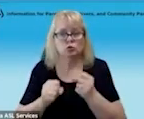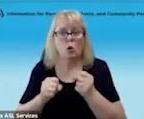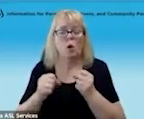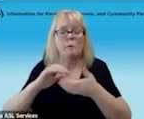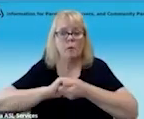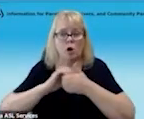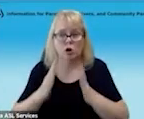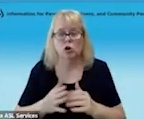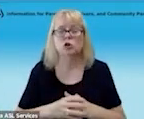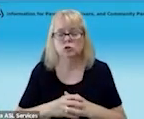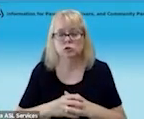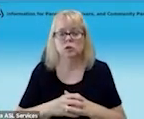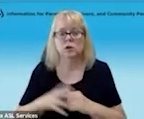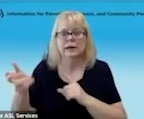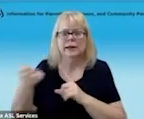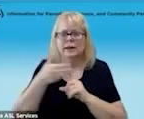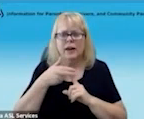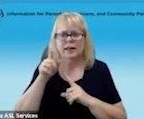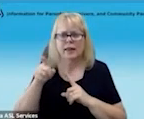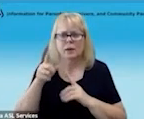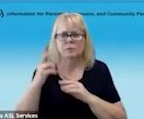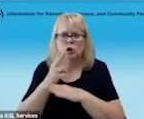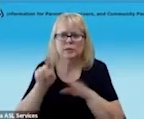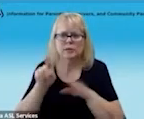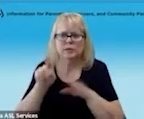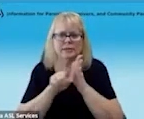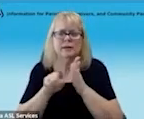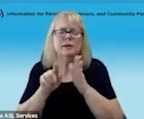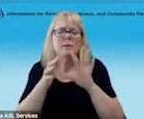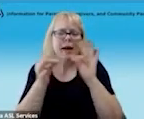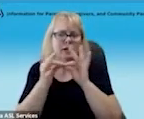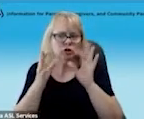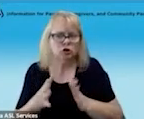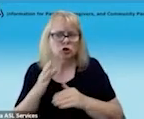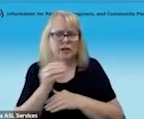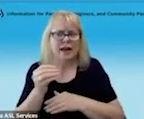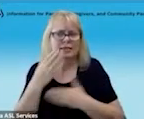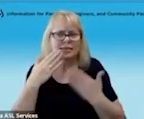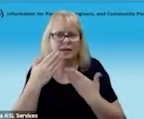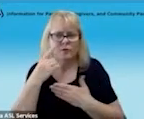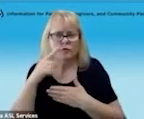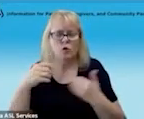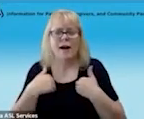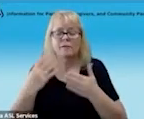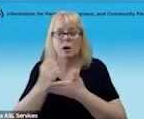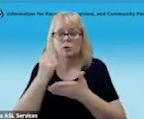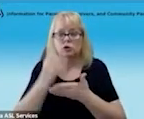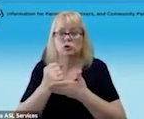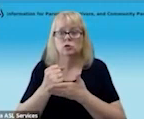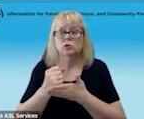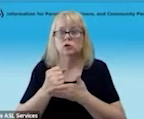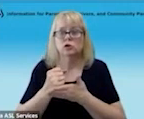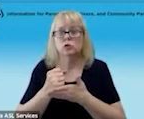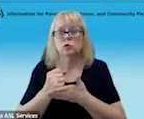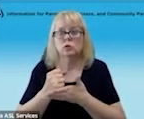or additional doses. Our tribes, and especially our tribal leaders, have been the strongest partners. We have